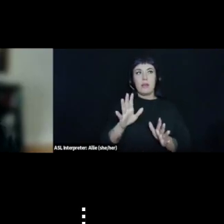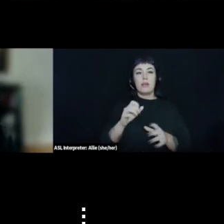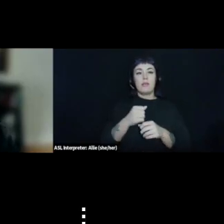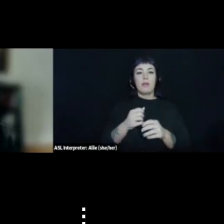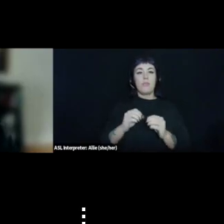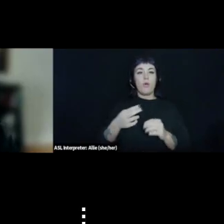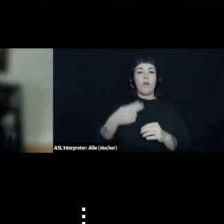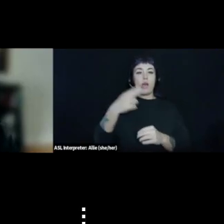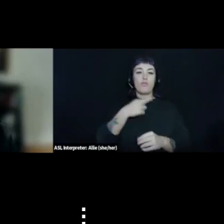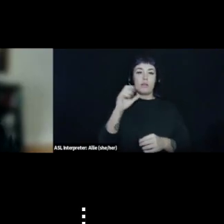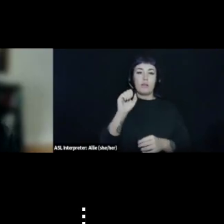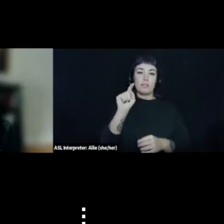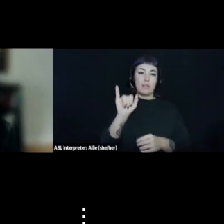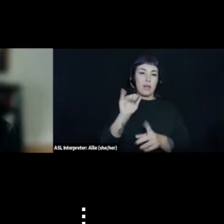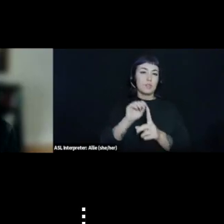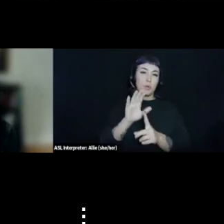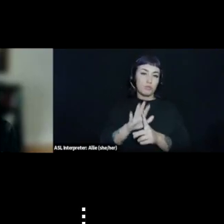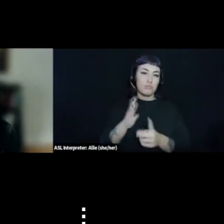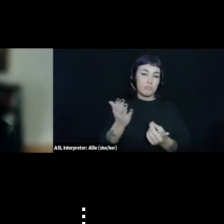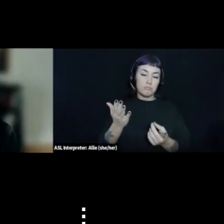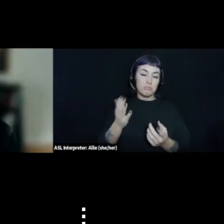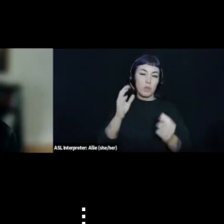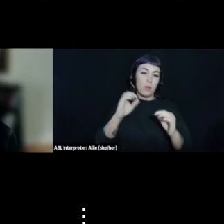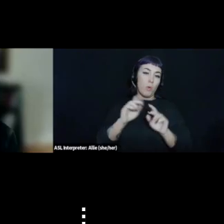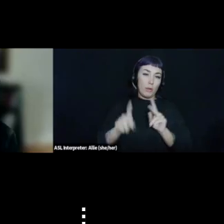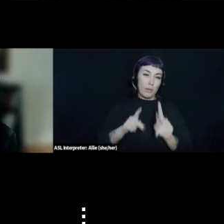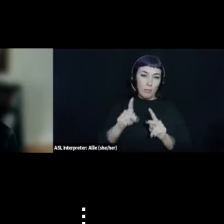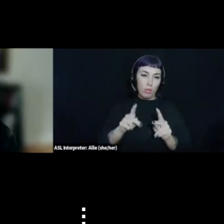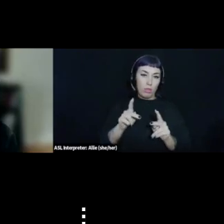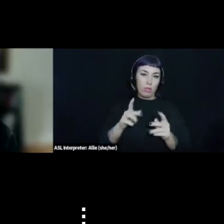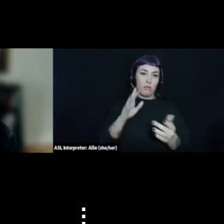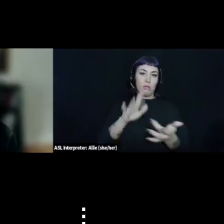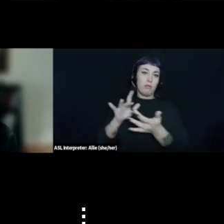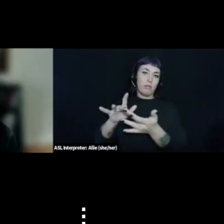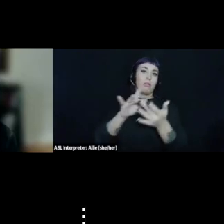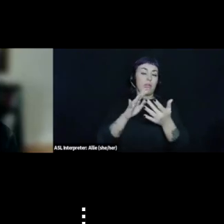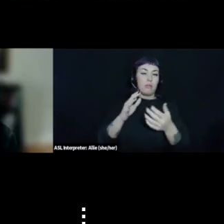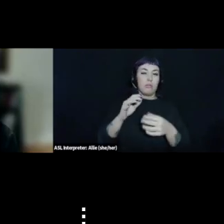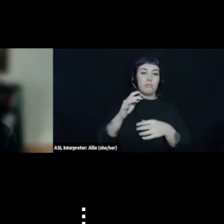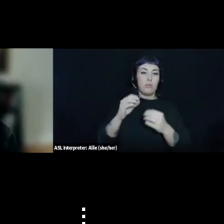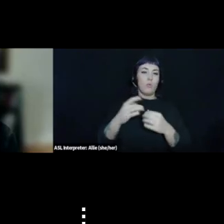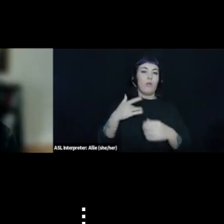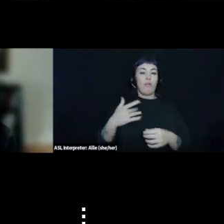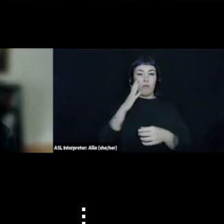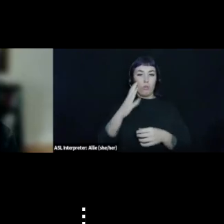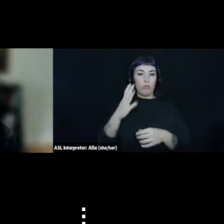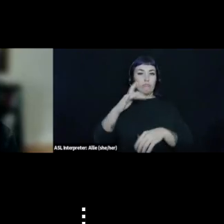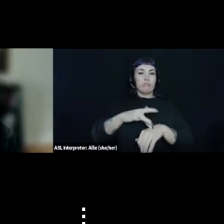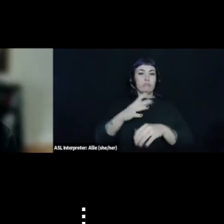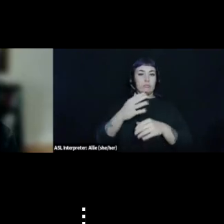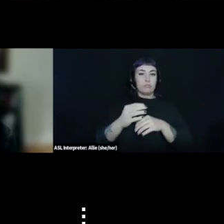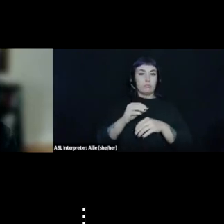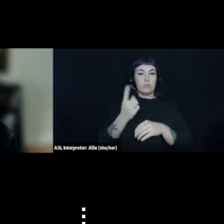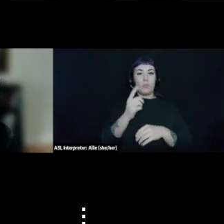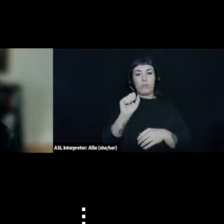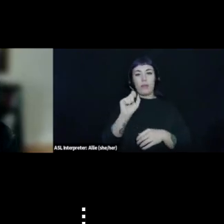higher risk of STI exposure. Just, the more people you come into contact with, the more likely it is that you'll encounter a person with an